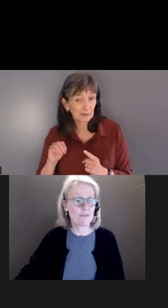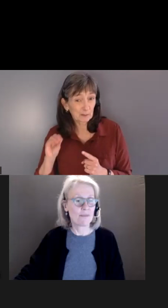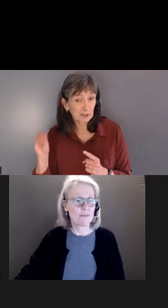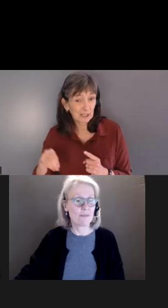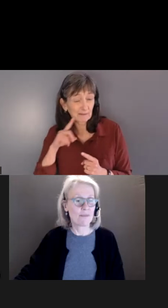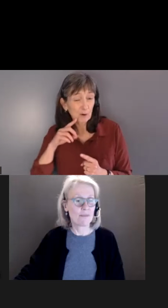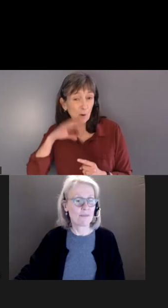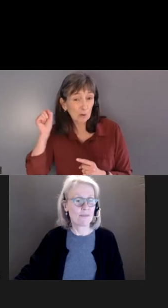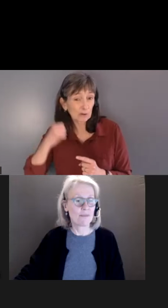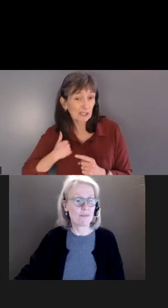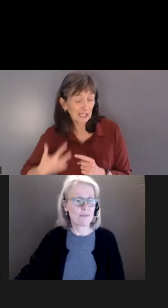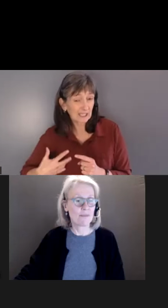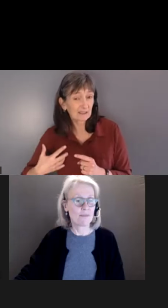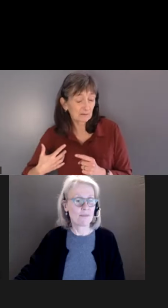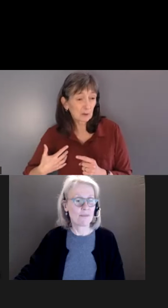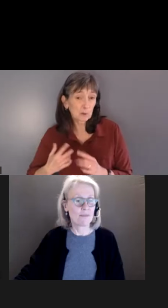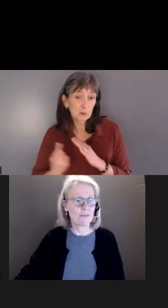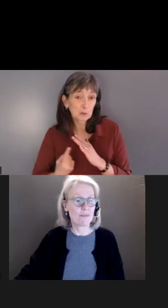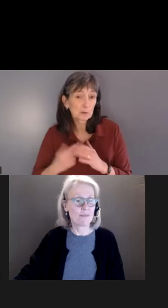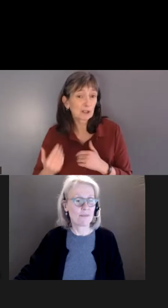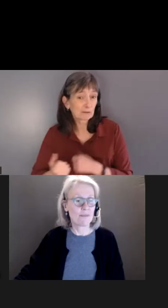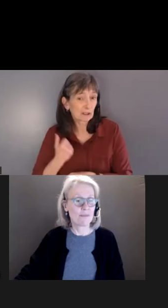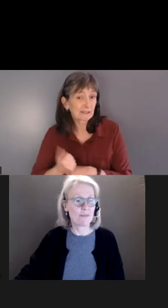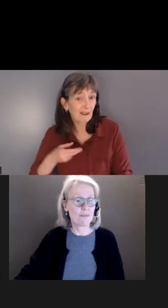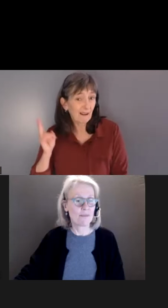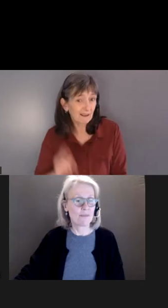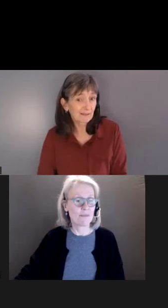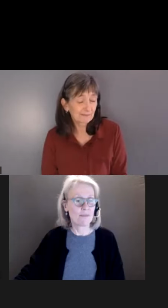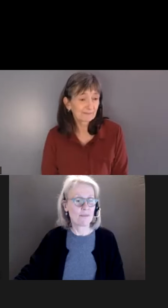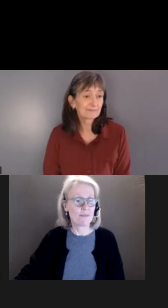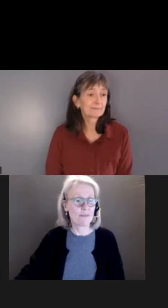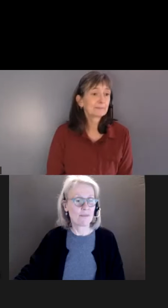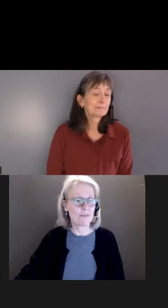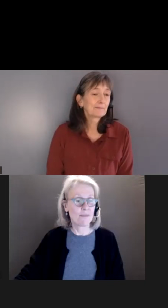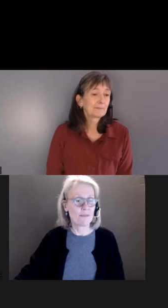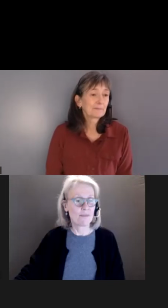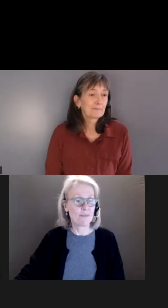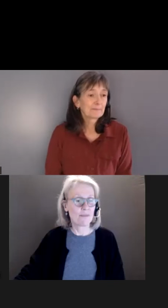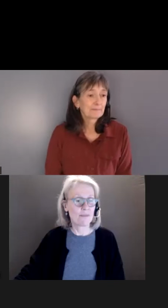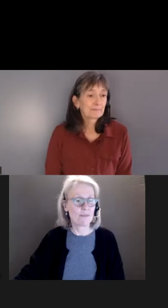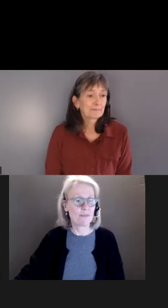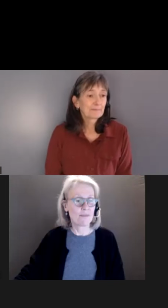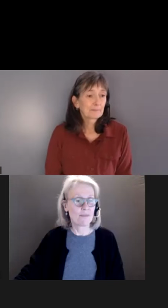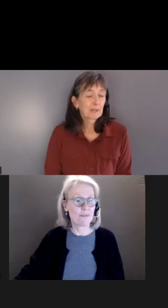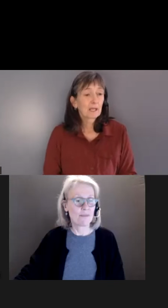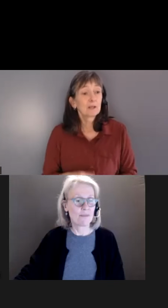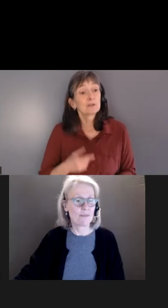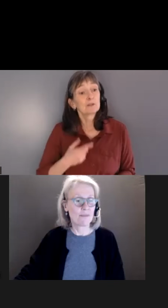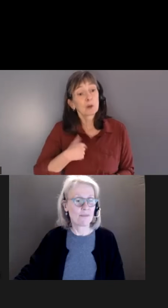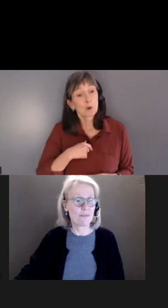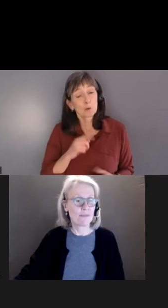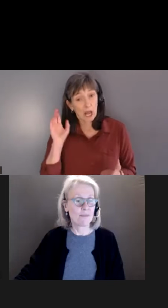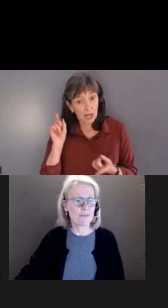Canadians. So on top of the significant implications of social isolation and loneliness for health and well-being,